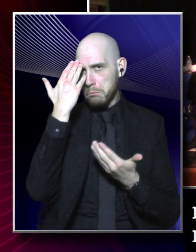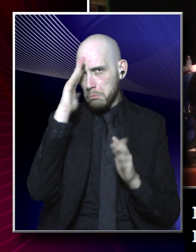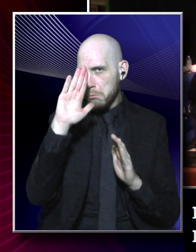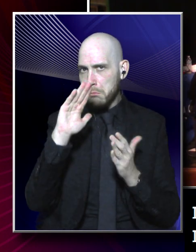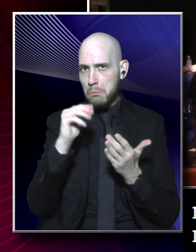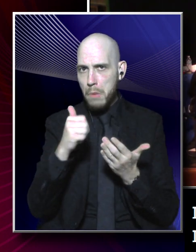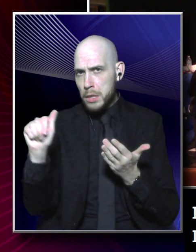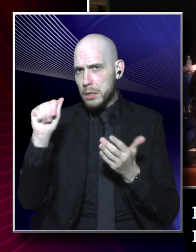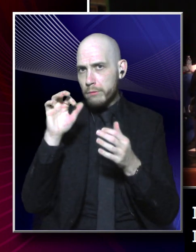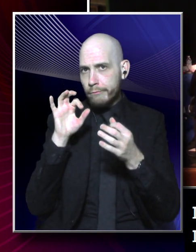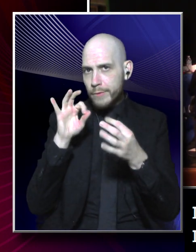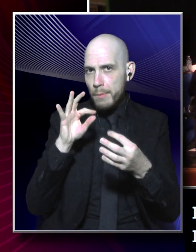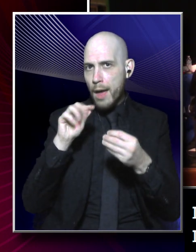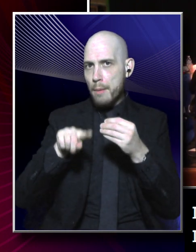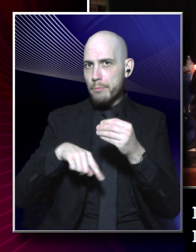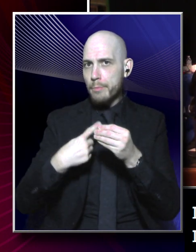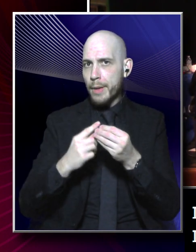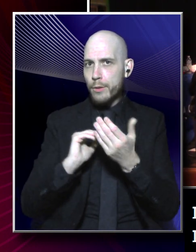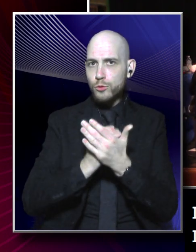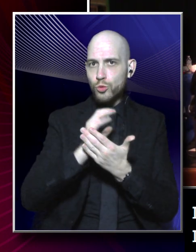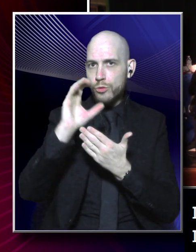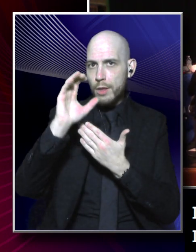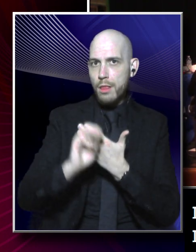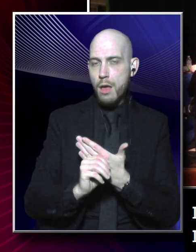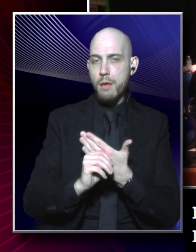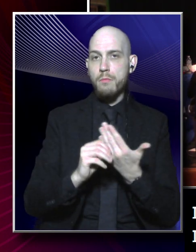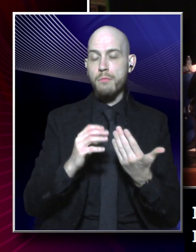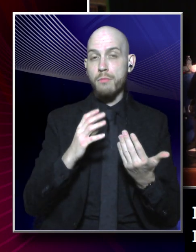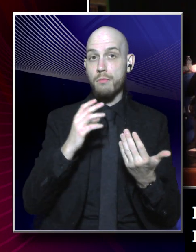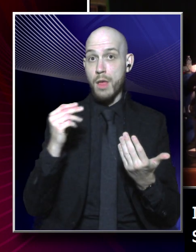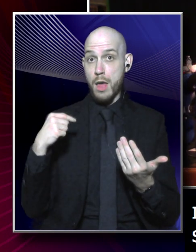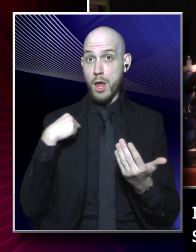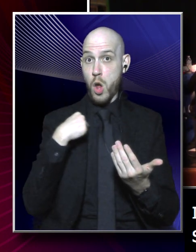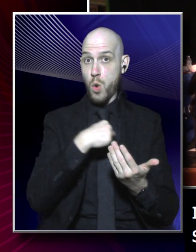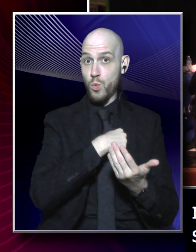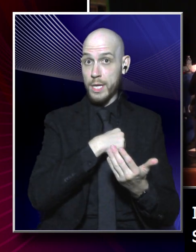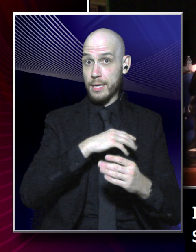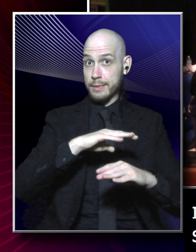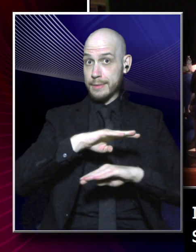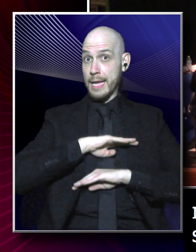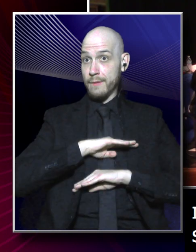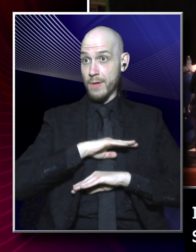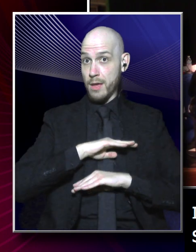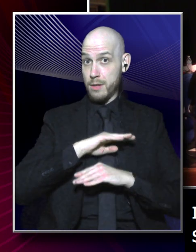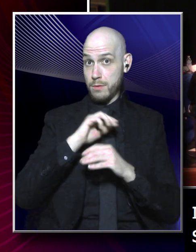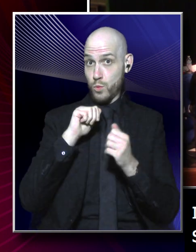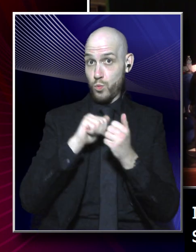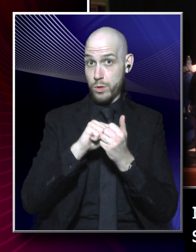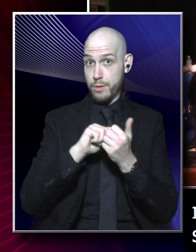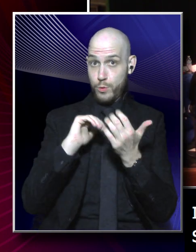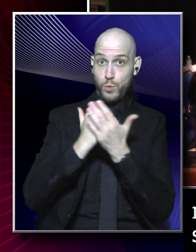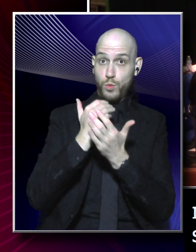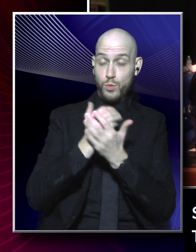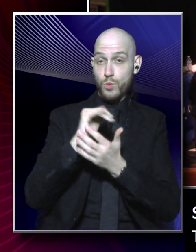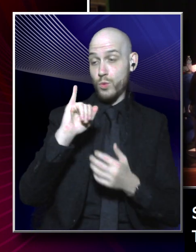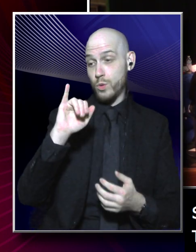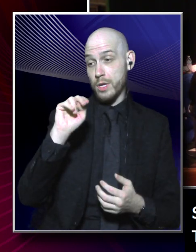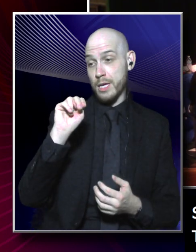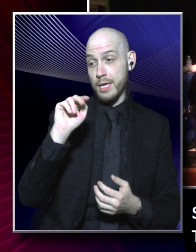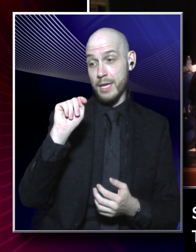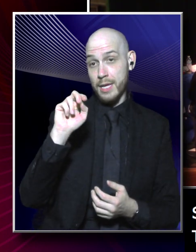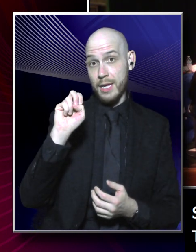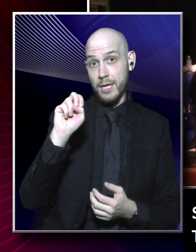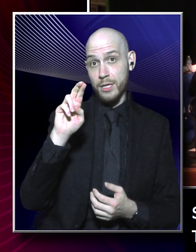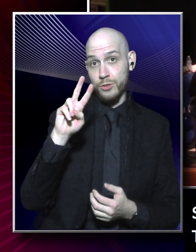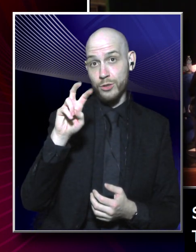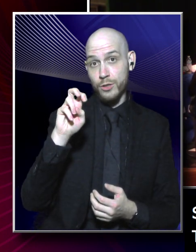curriculum, and if we're satisfied with how those intervention pieces go for those kids, and if it's even appropriate